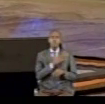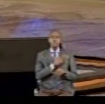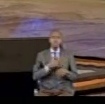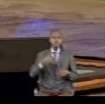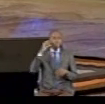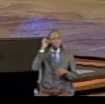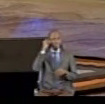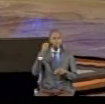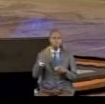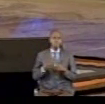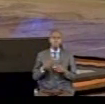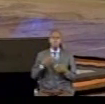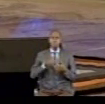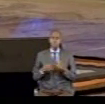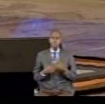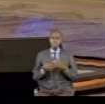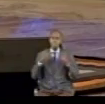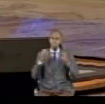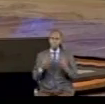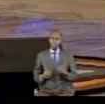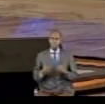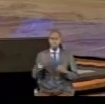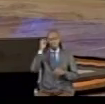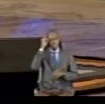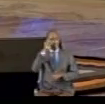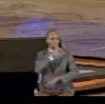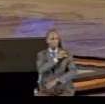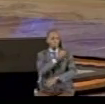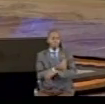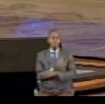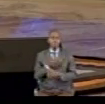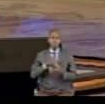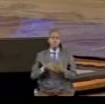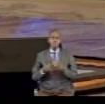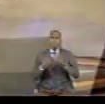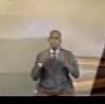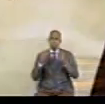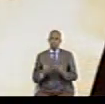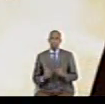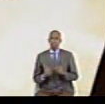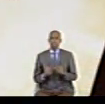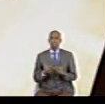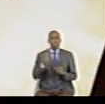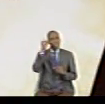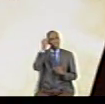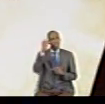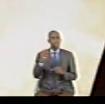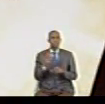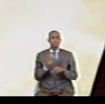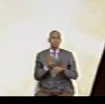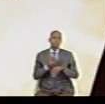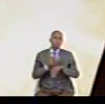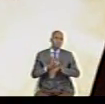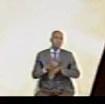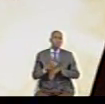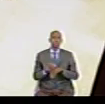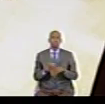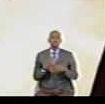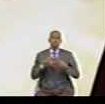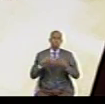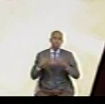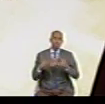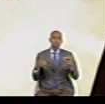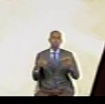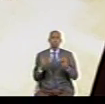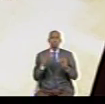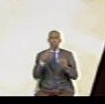means power. His authority means power. His message communicates power unto us.